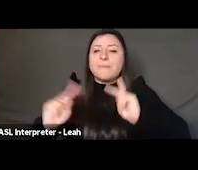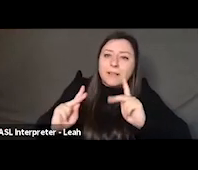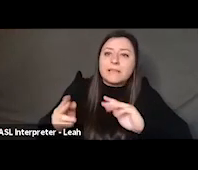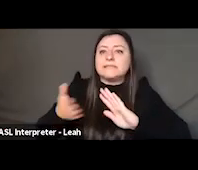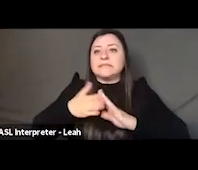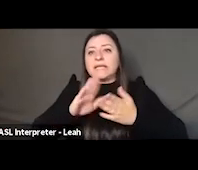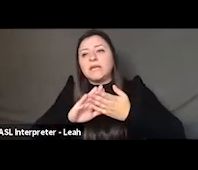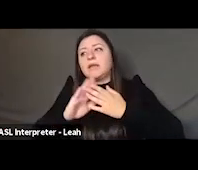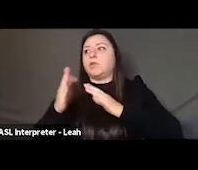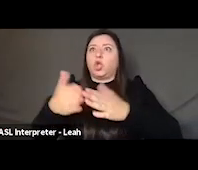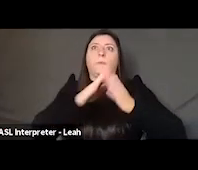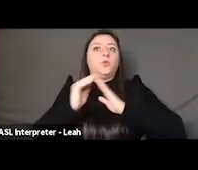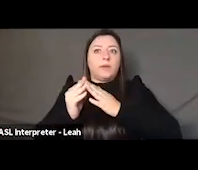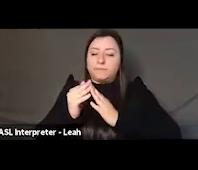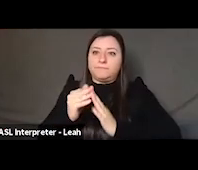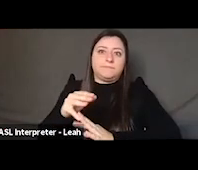protecting life on land.